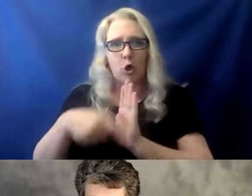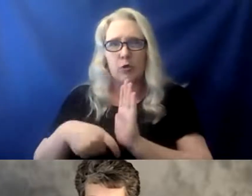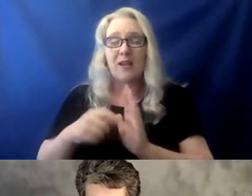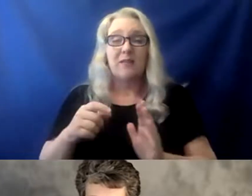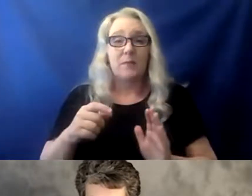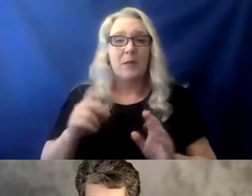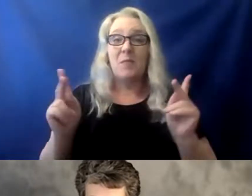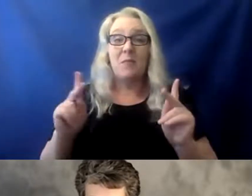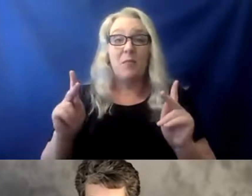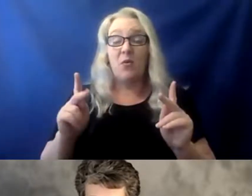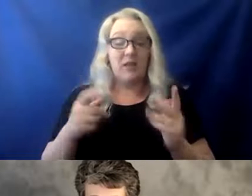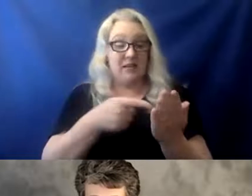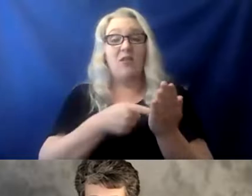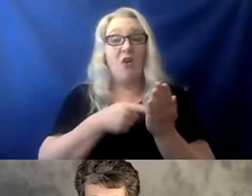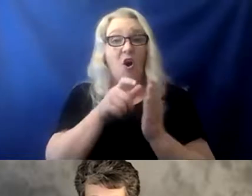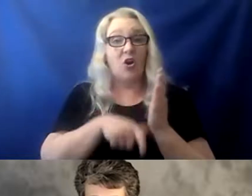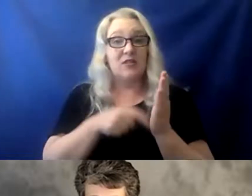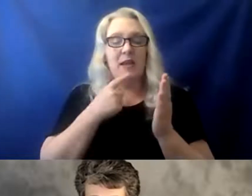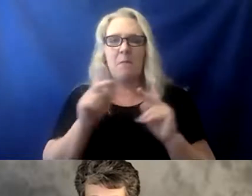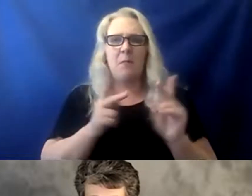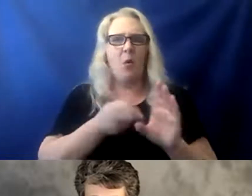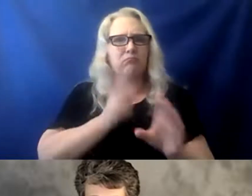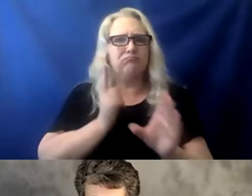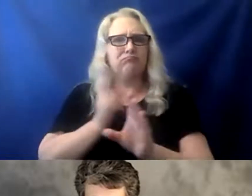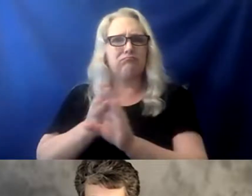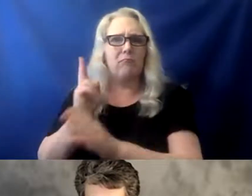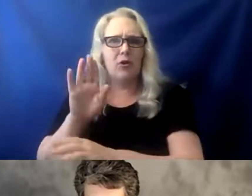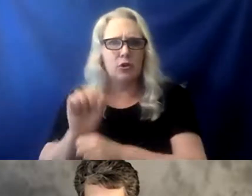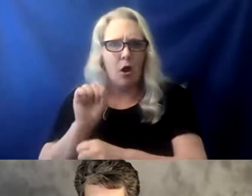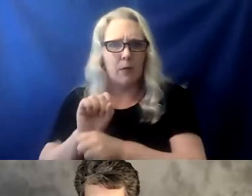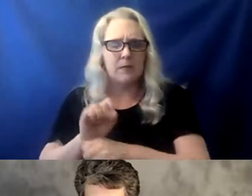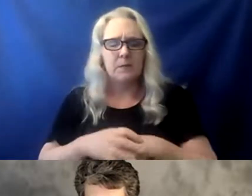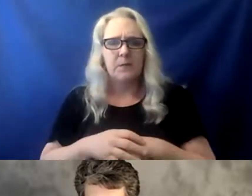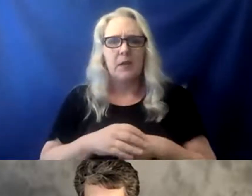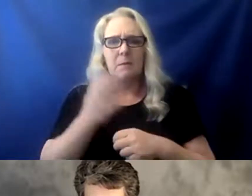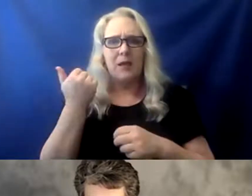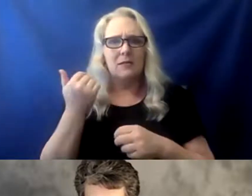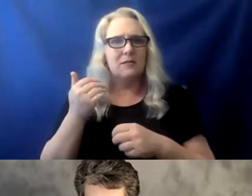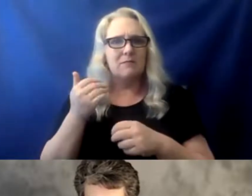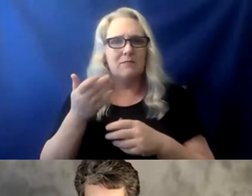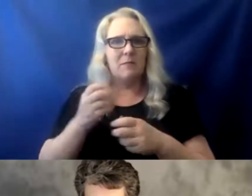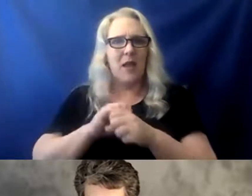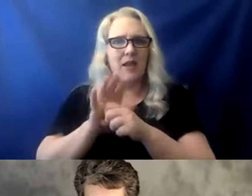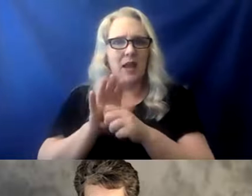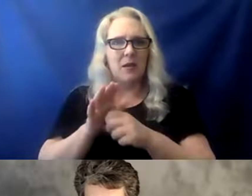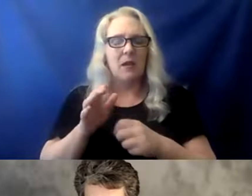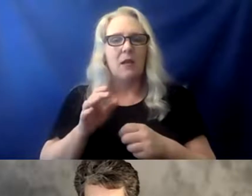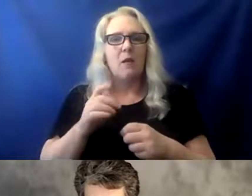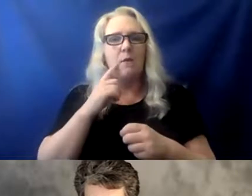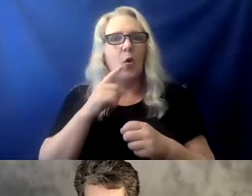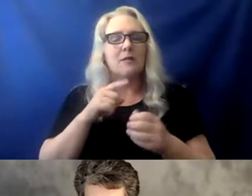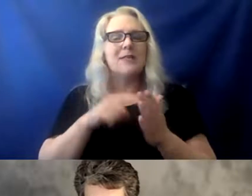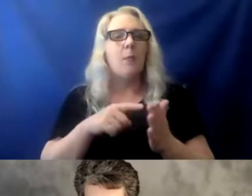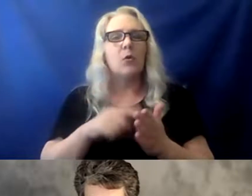their jobs, post-pandemic. One of the groups that is quitting their jobs are people that are retiring